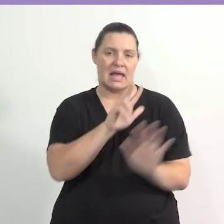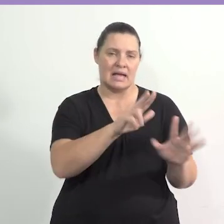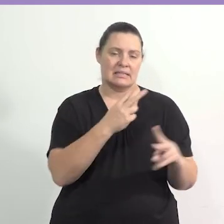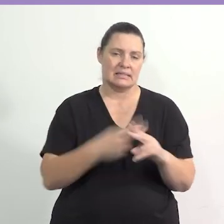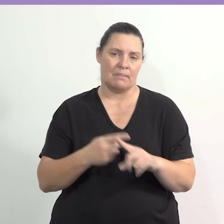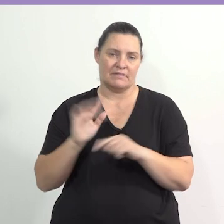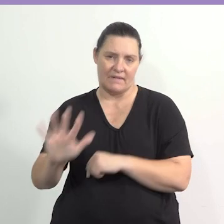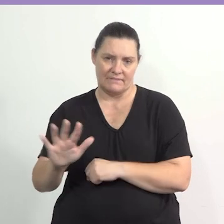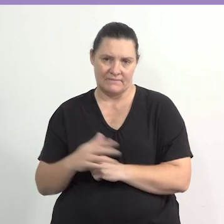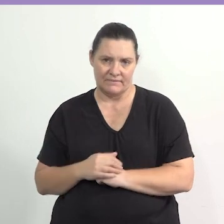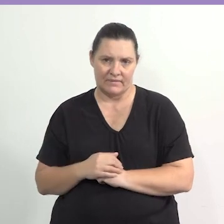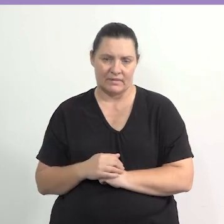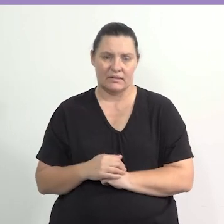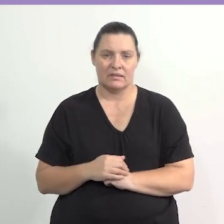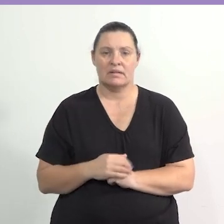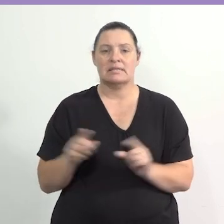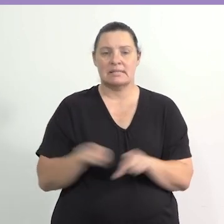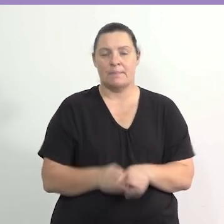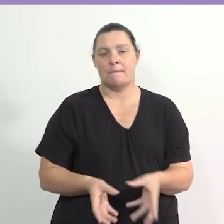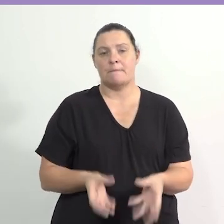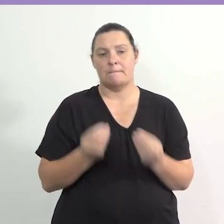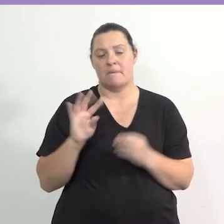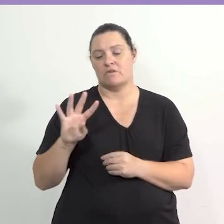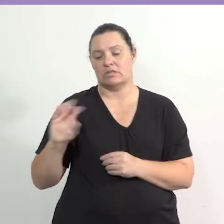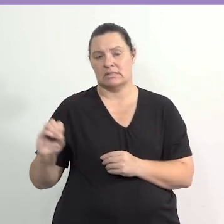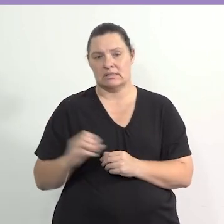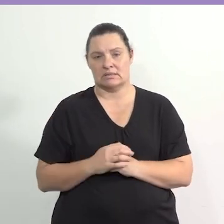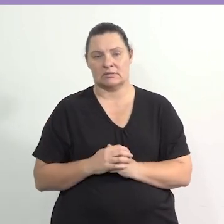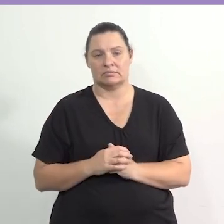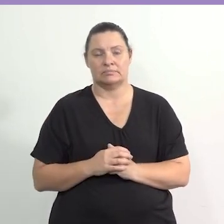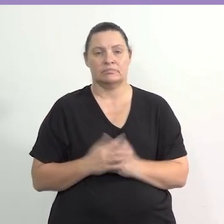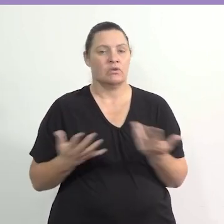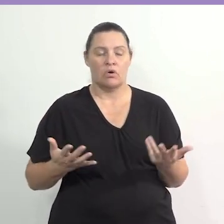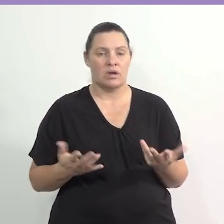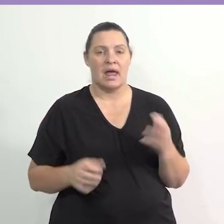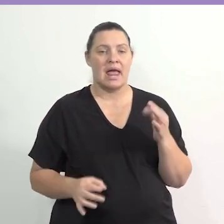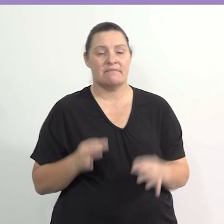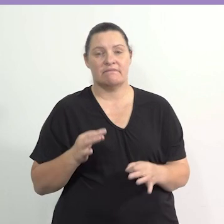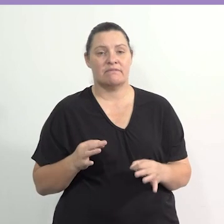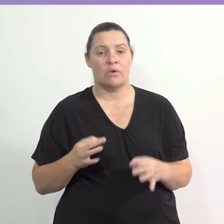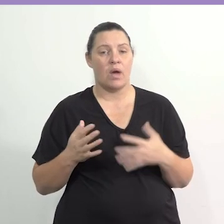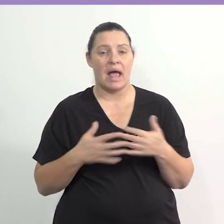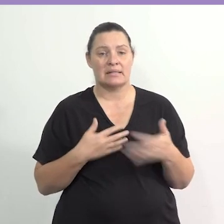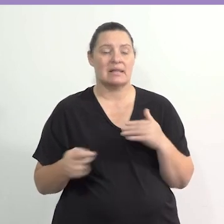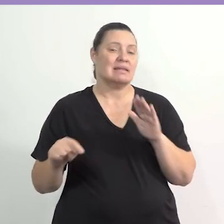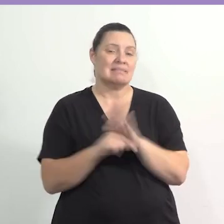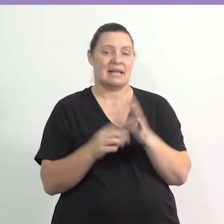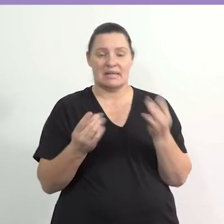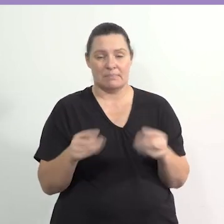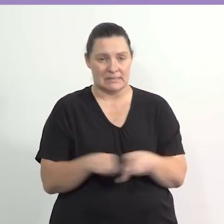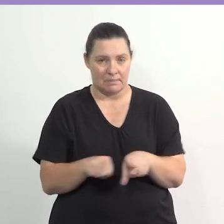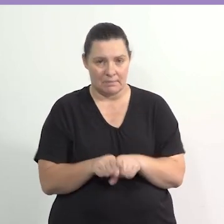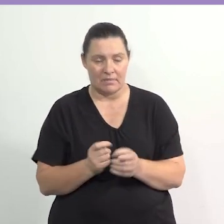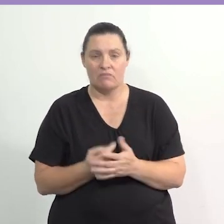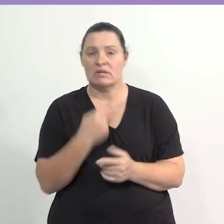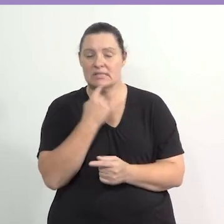as 8 multiplied by 5, and that gives us 40. So what about if we are dealing with negative numbers